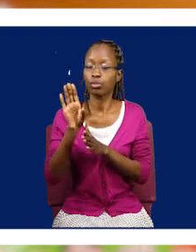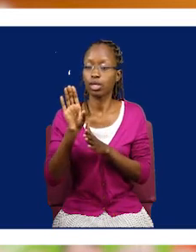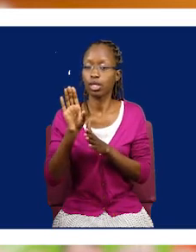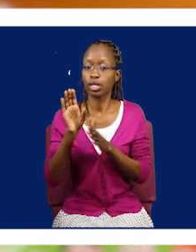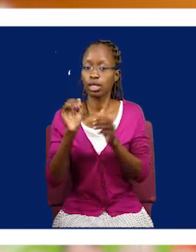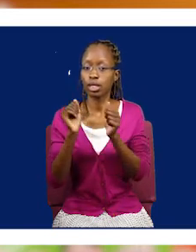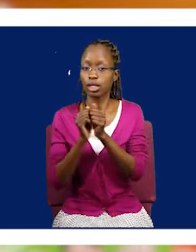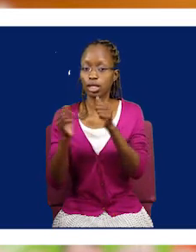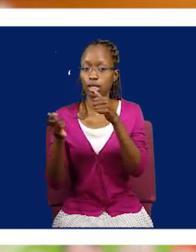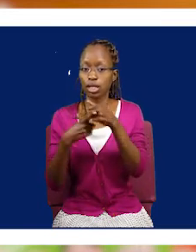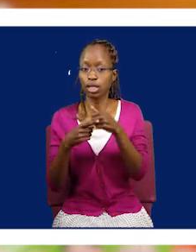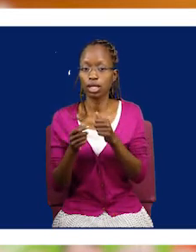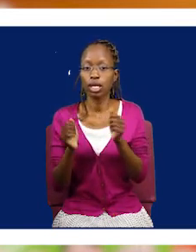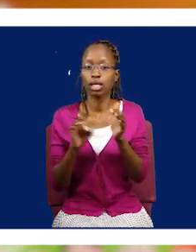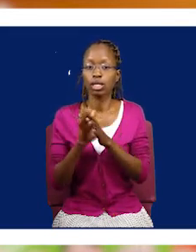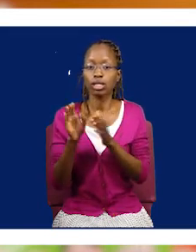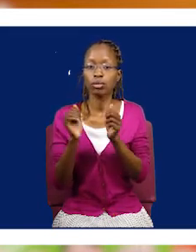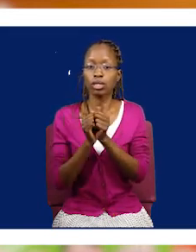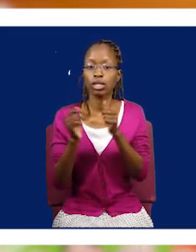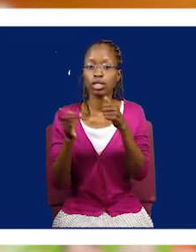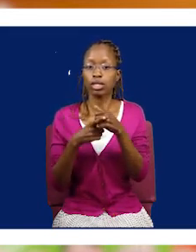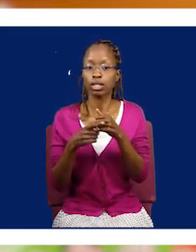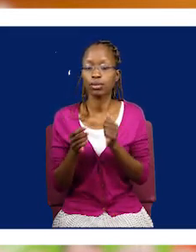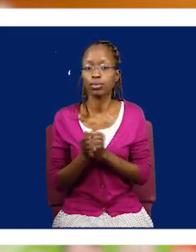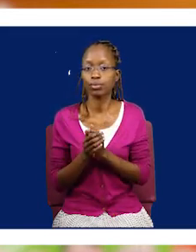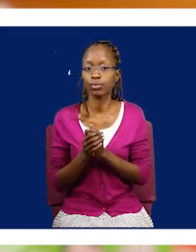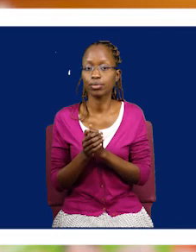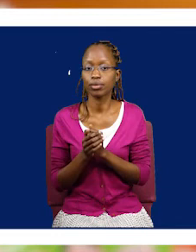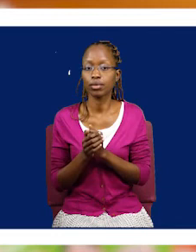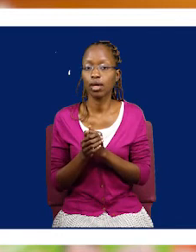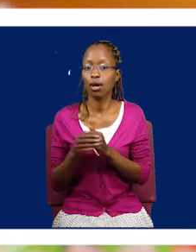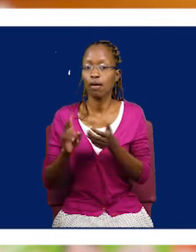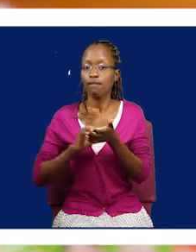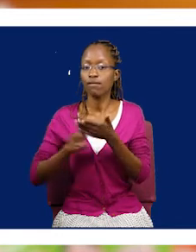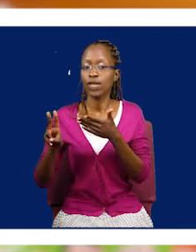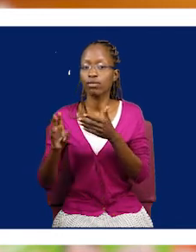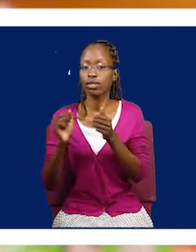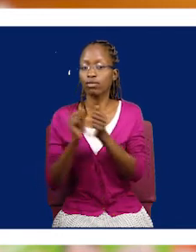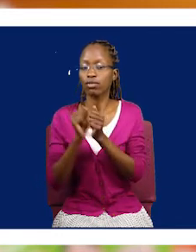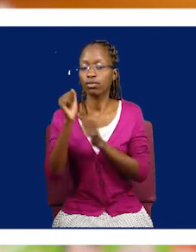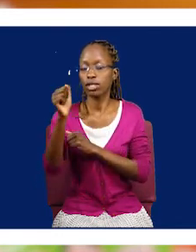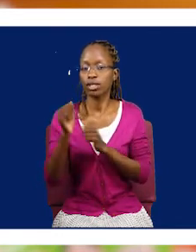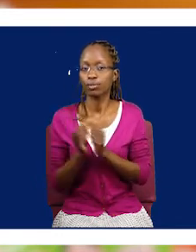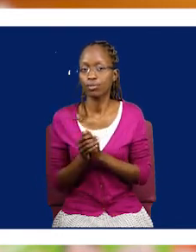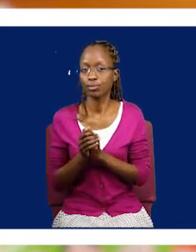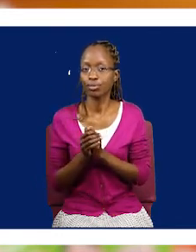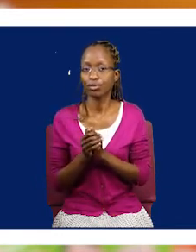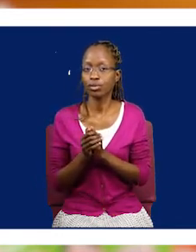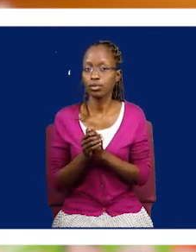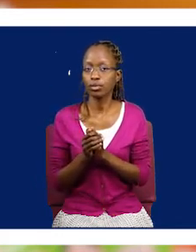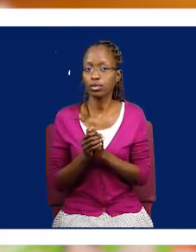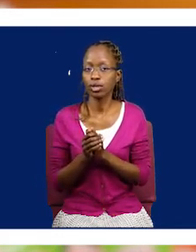Chapter 16. Chapter 16, verse 15. All